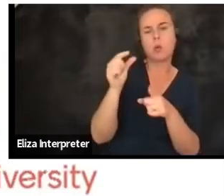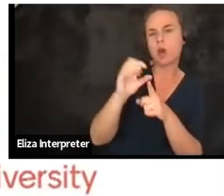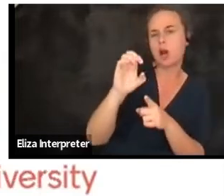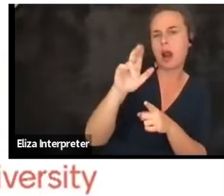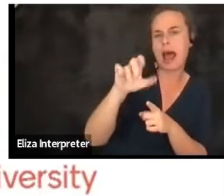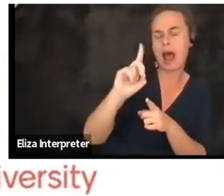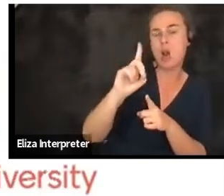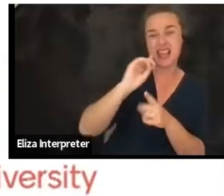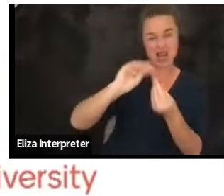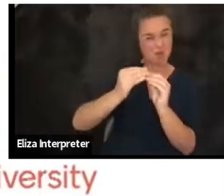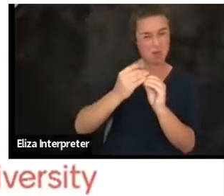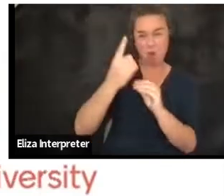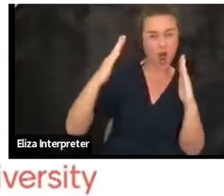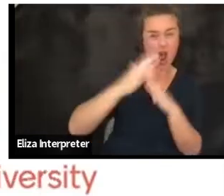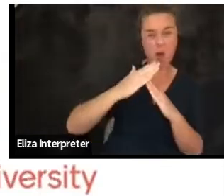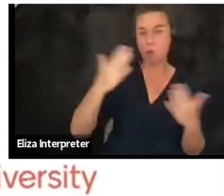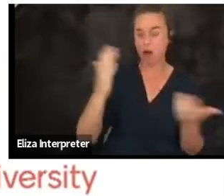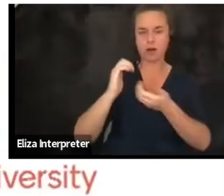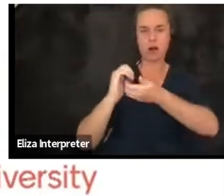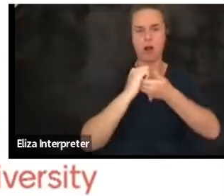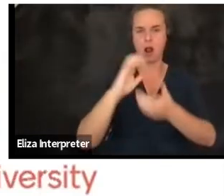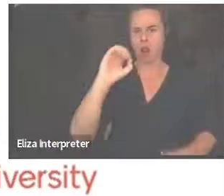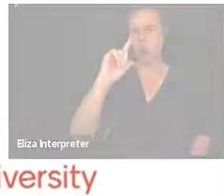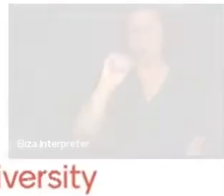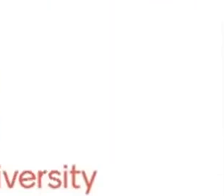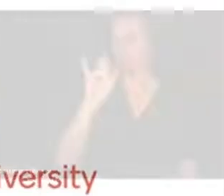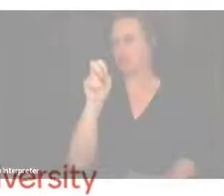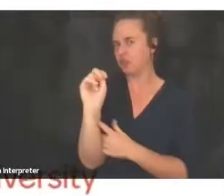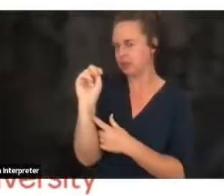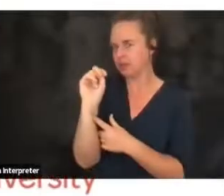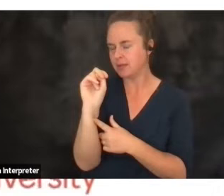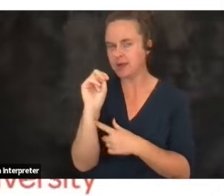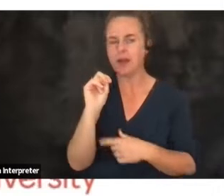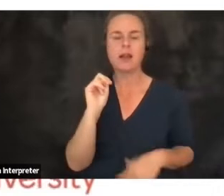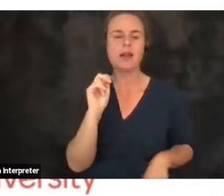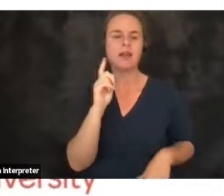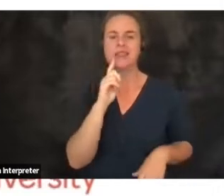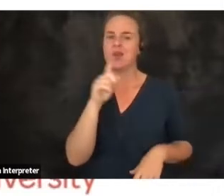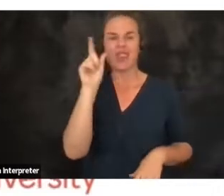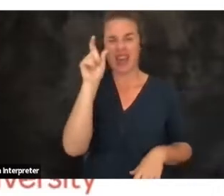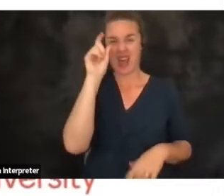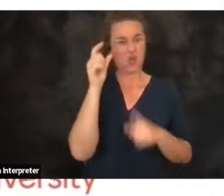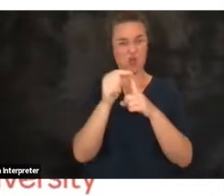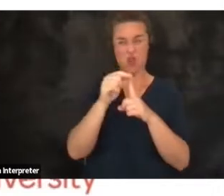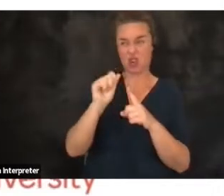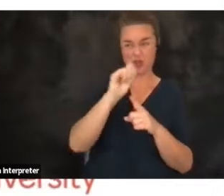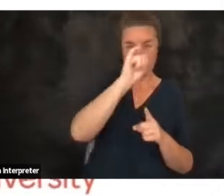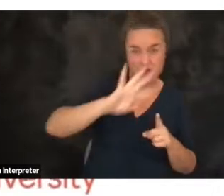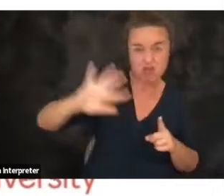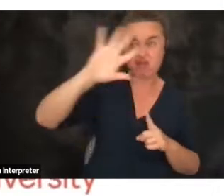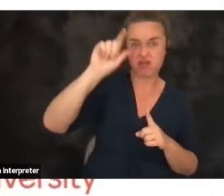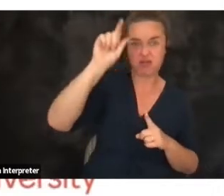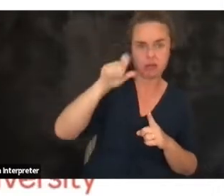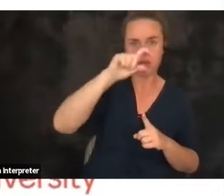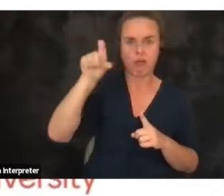are larger are obviously from the things that come out over and over and over again. But hope,